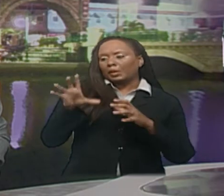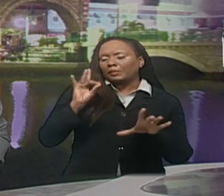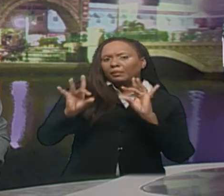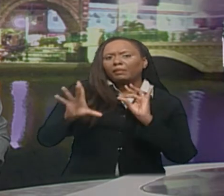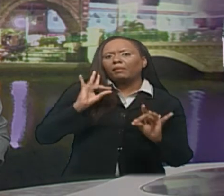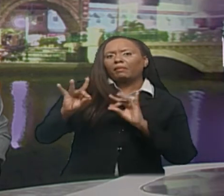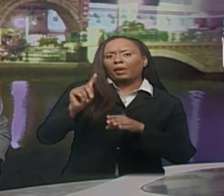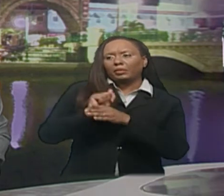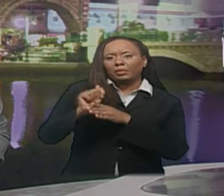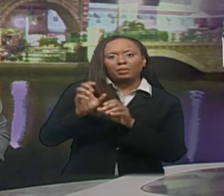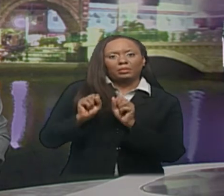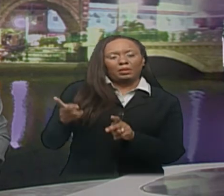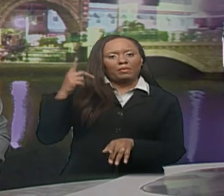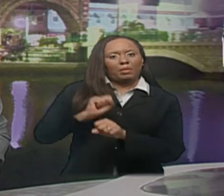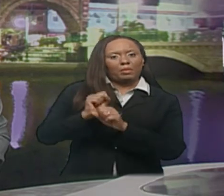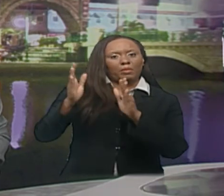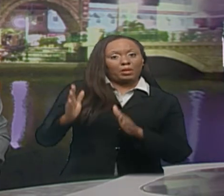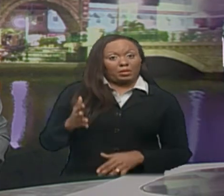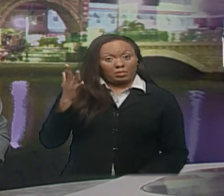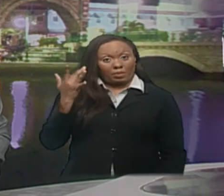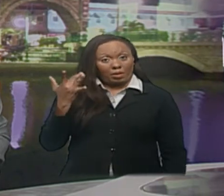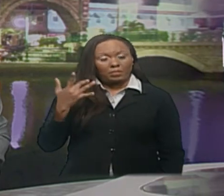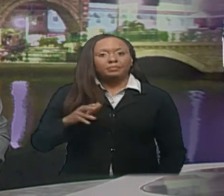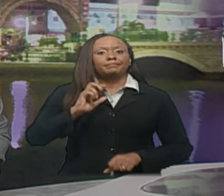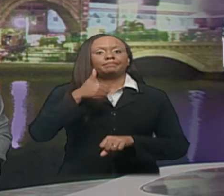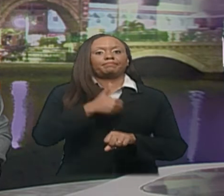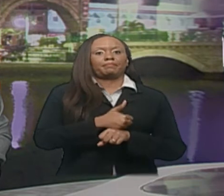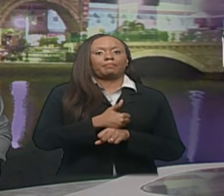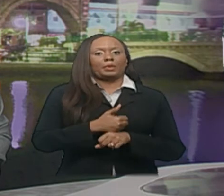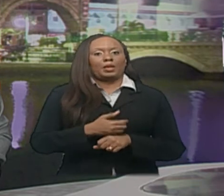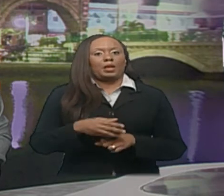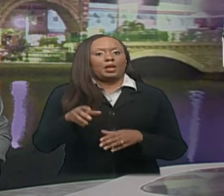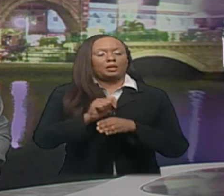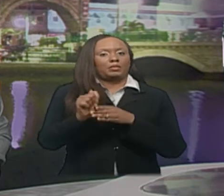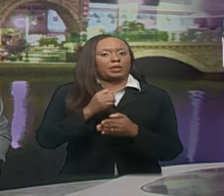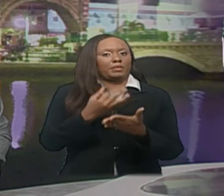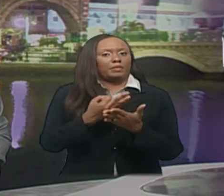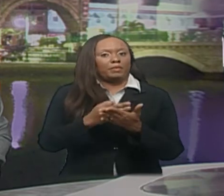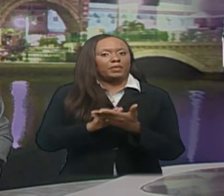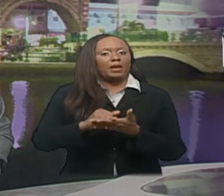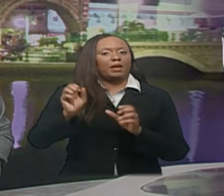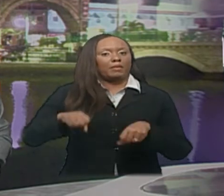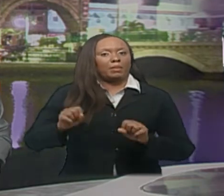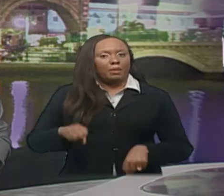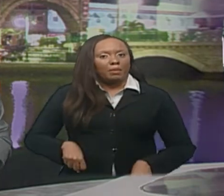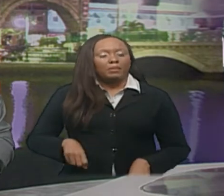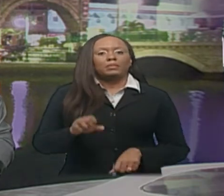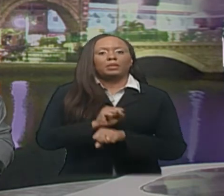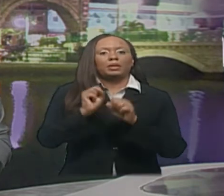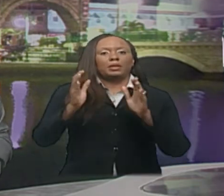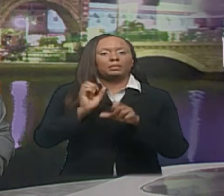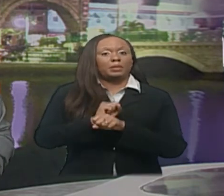for their workers since the establishment of the Competency-Based Training Fund. Word of this from Labour Minister, Senator Dr. Esther